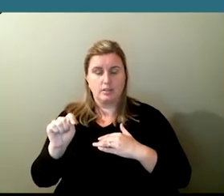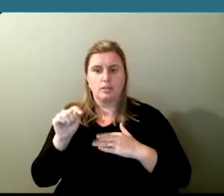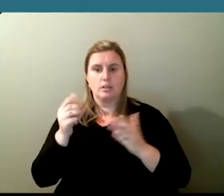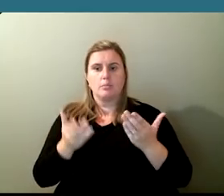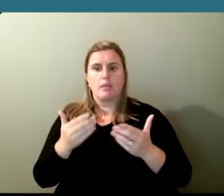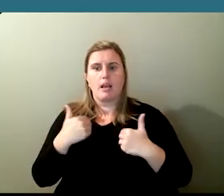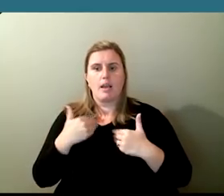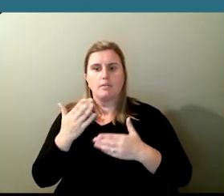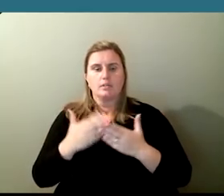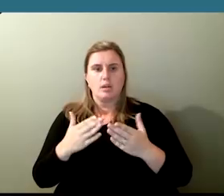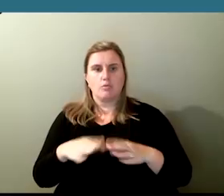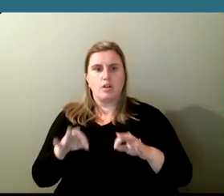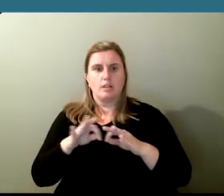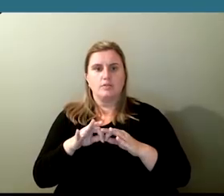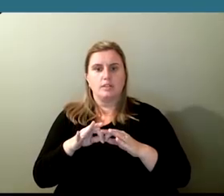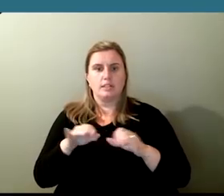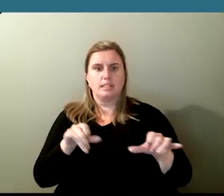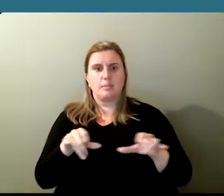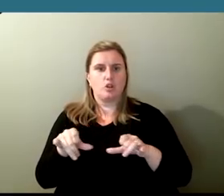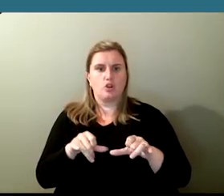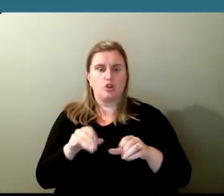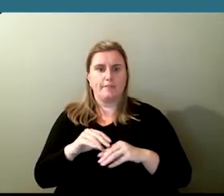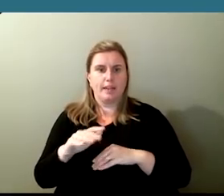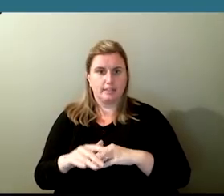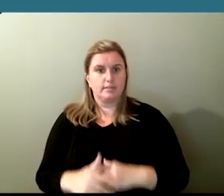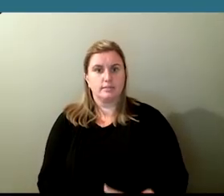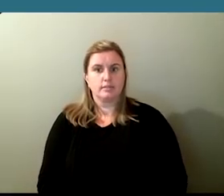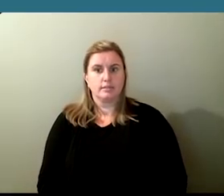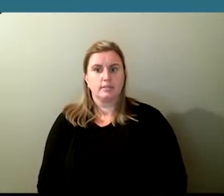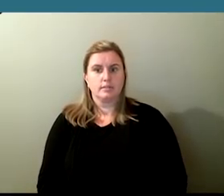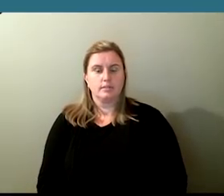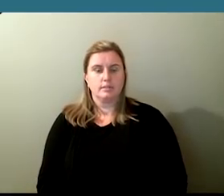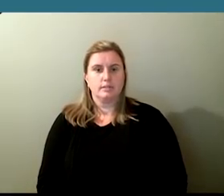some relatively similar effects, as far as implementation.